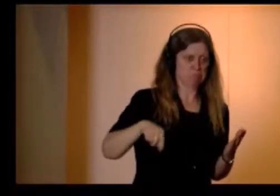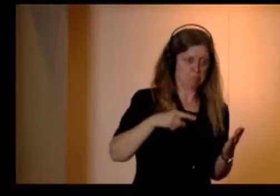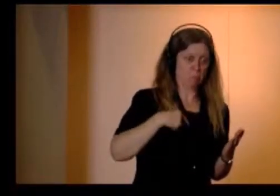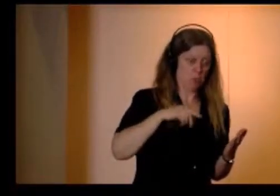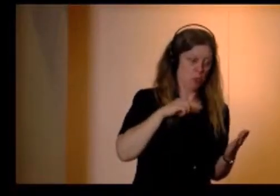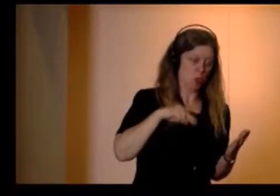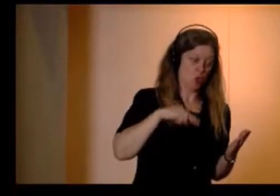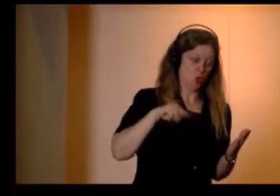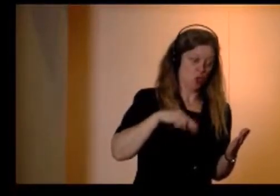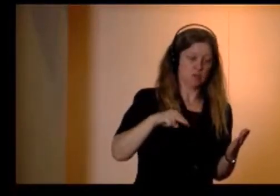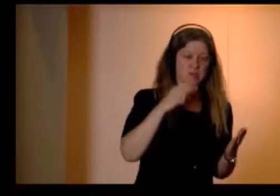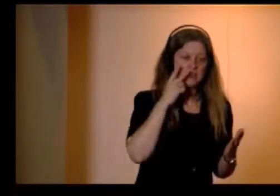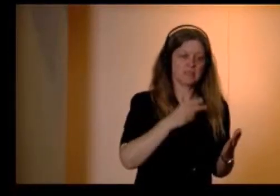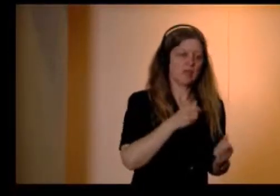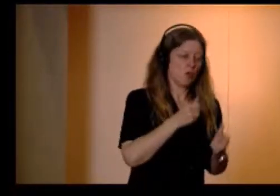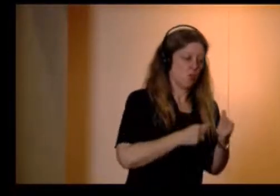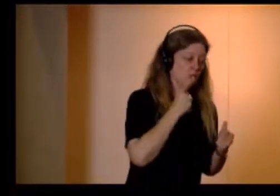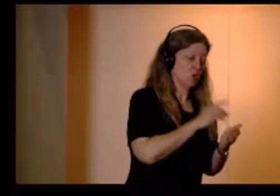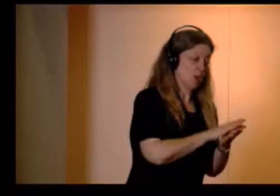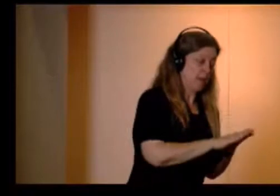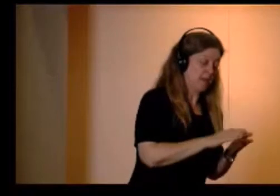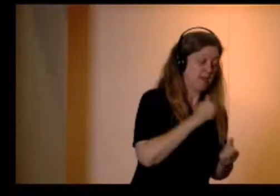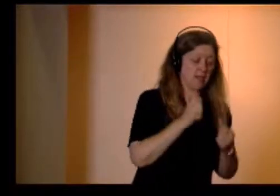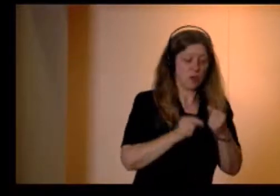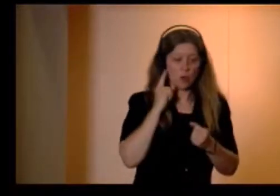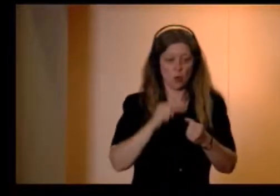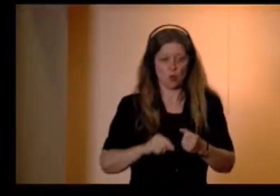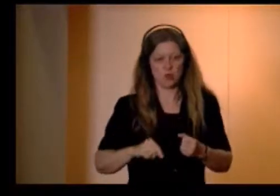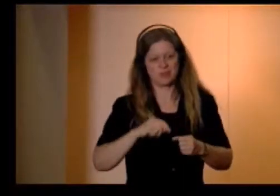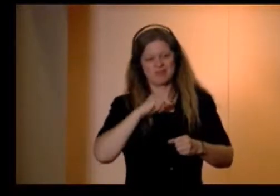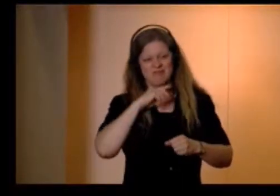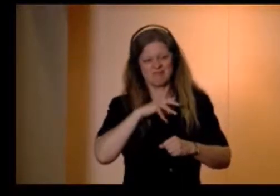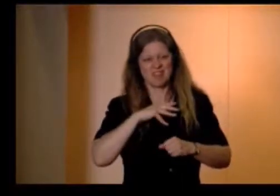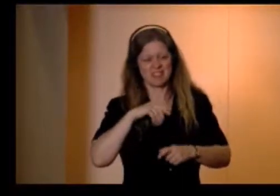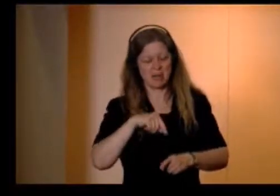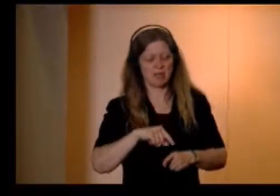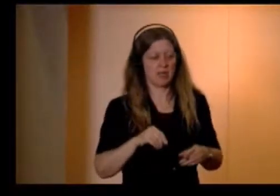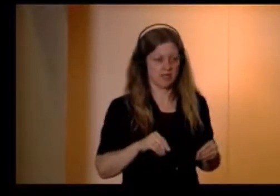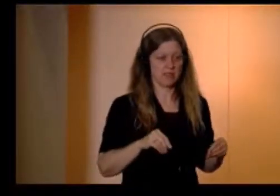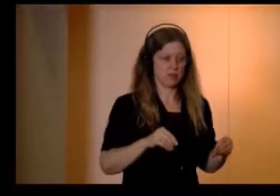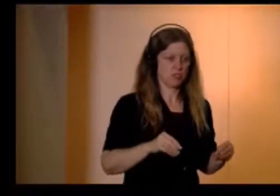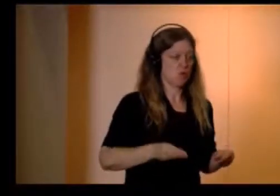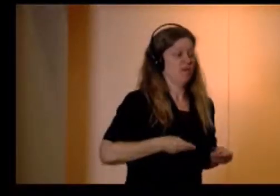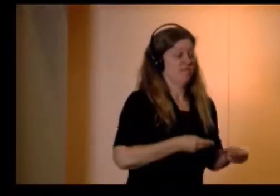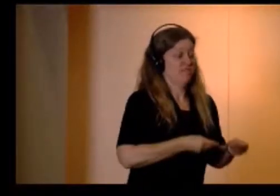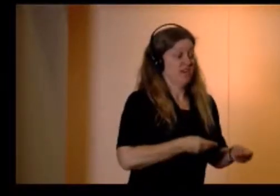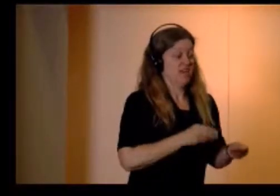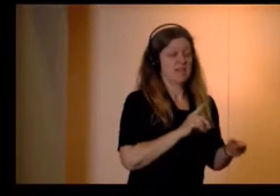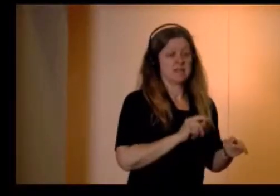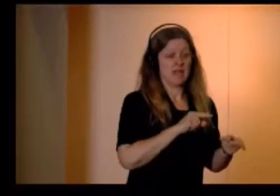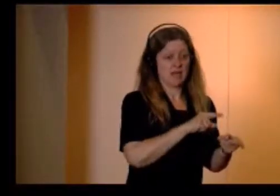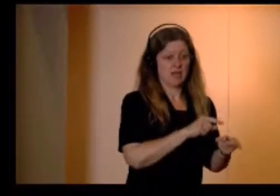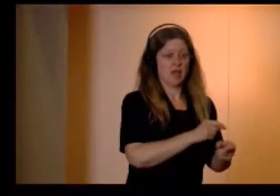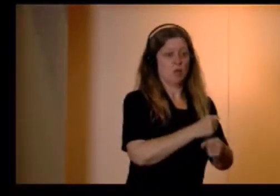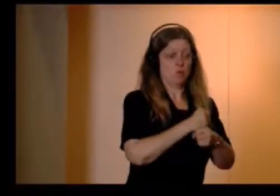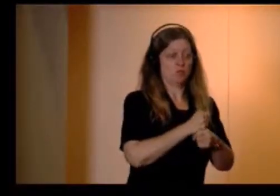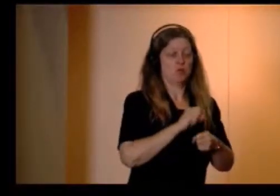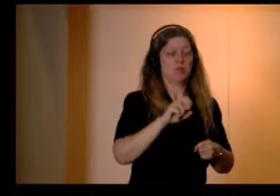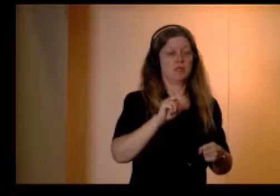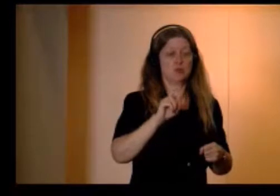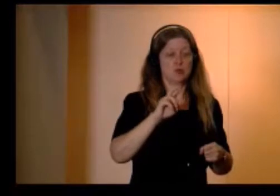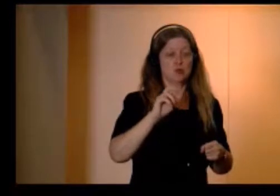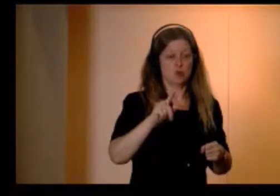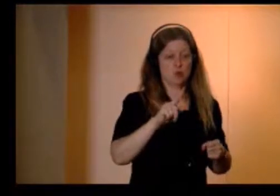that had been clean. And so we generated a neural network, and here are some of the results. I won't go too in depth with these graphs, but